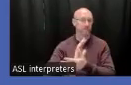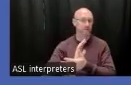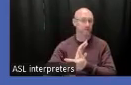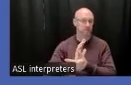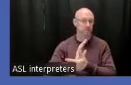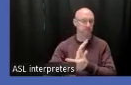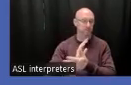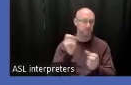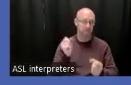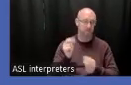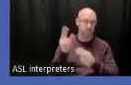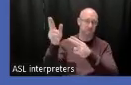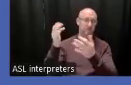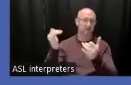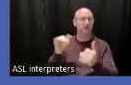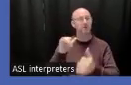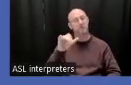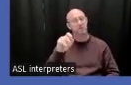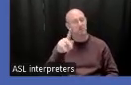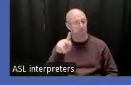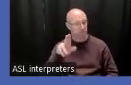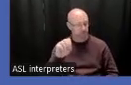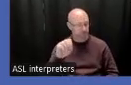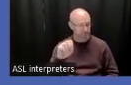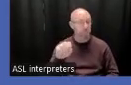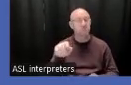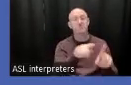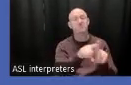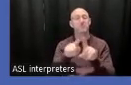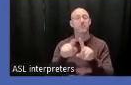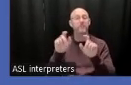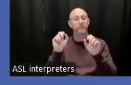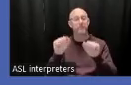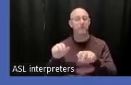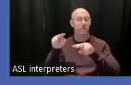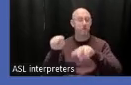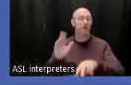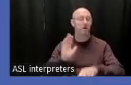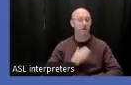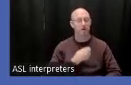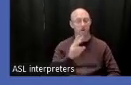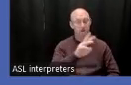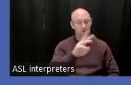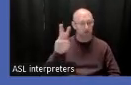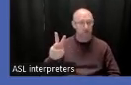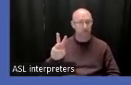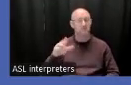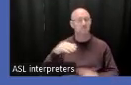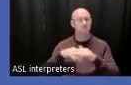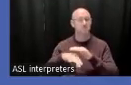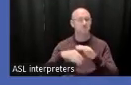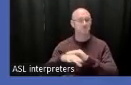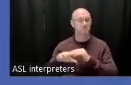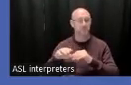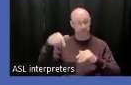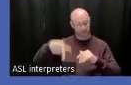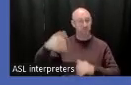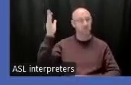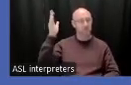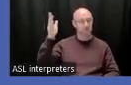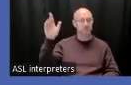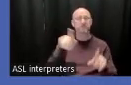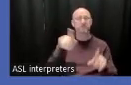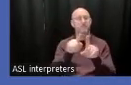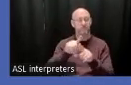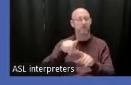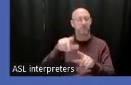presentation is available on our YouTube channel. You can also always look at our website and access this presentation as well as all